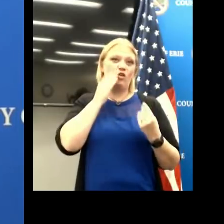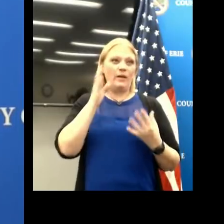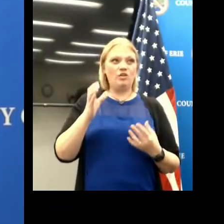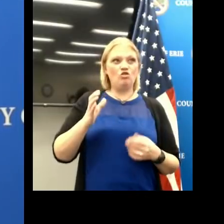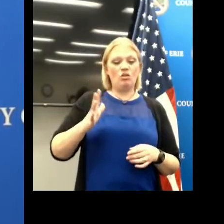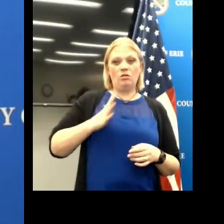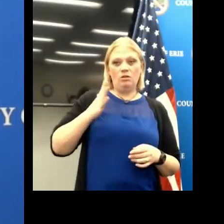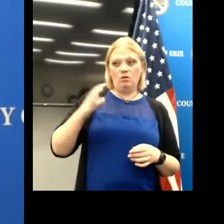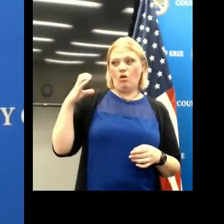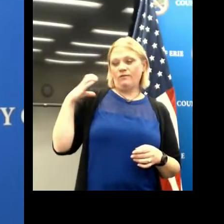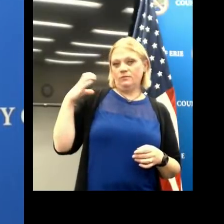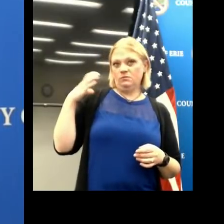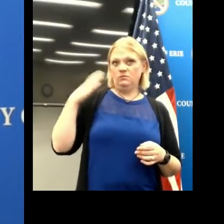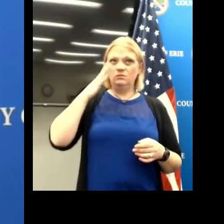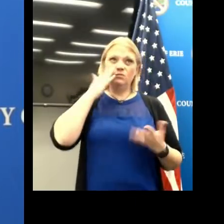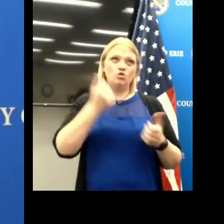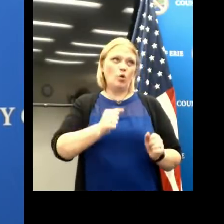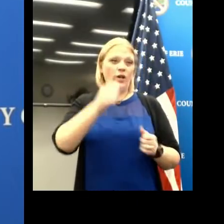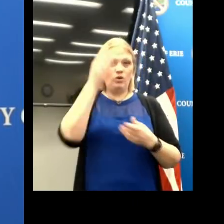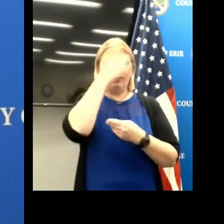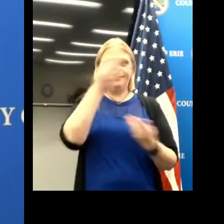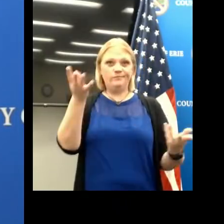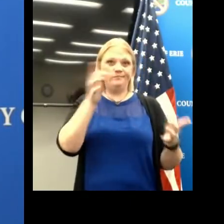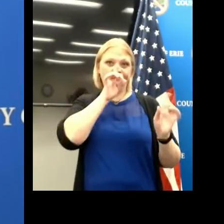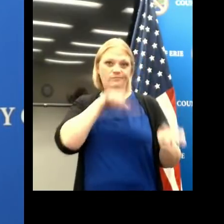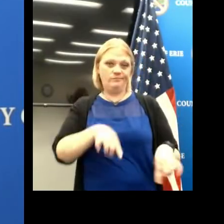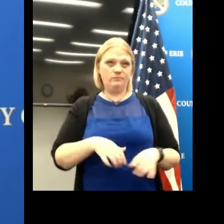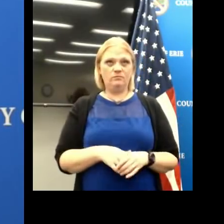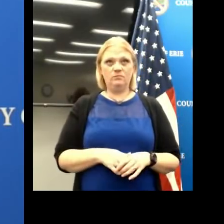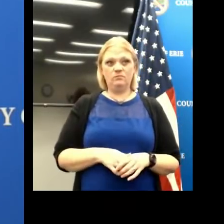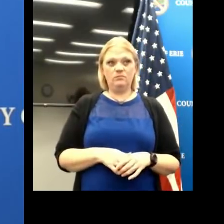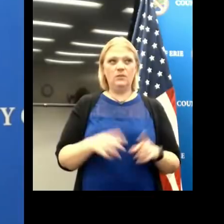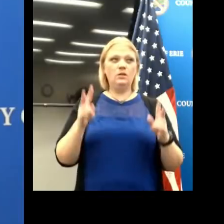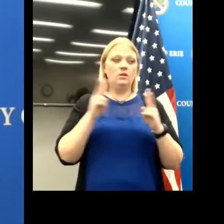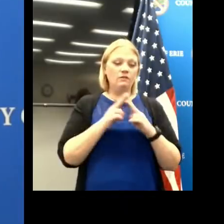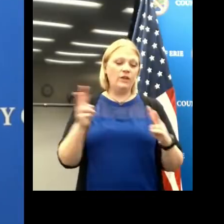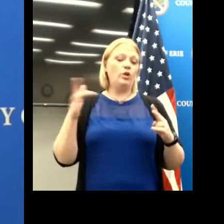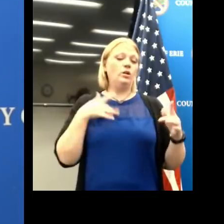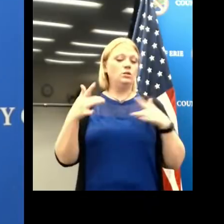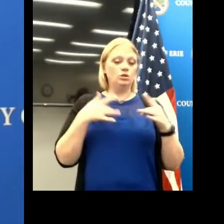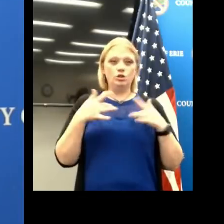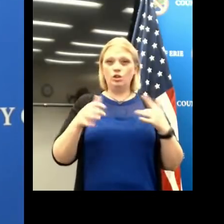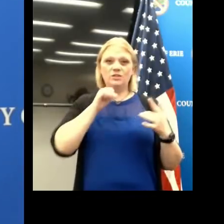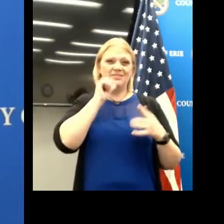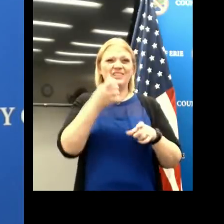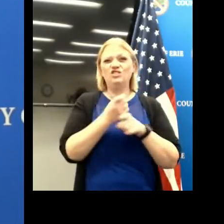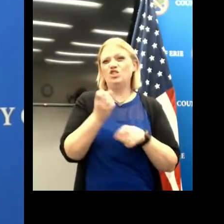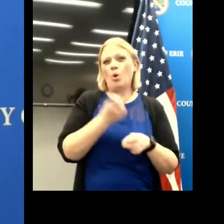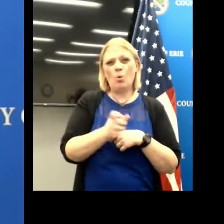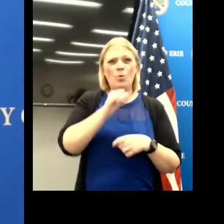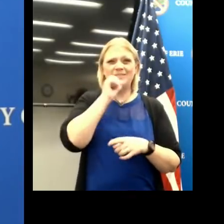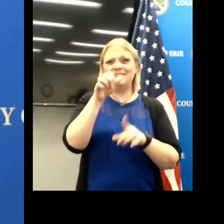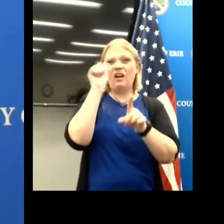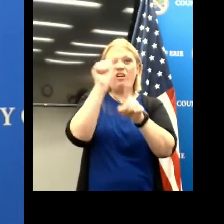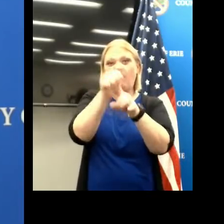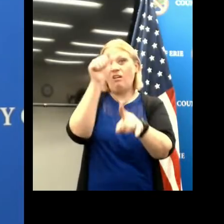and we'll try to provide you the answers. It is very concerning. This is not a joke. This is not a